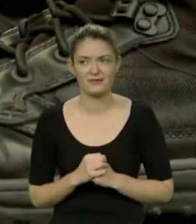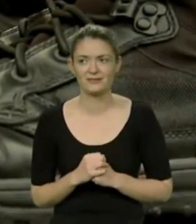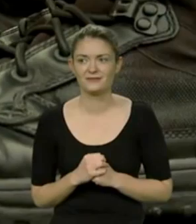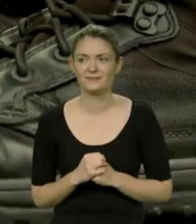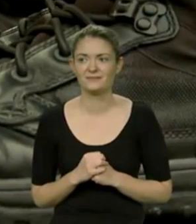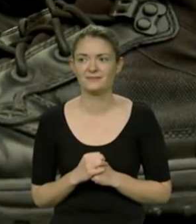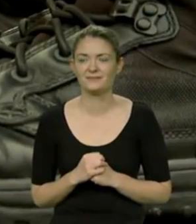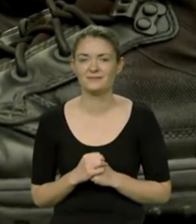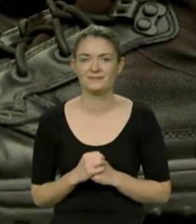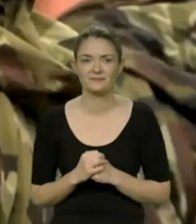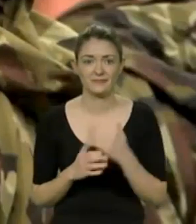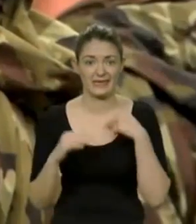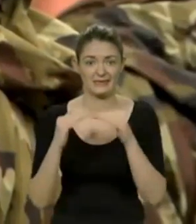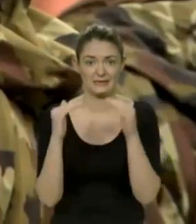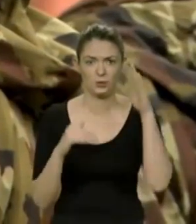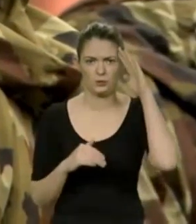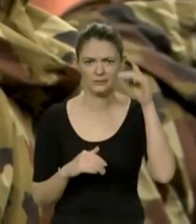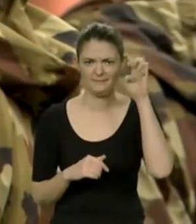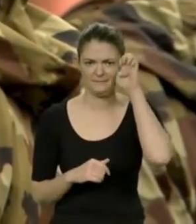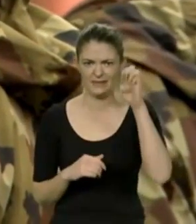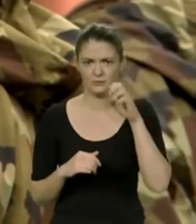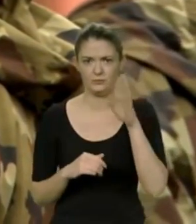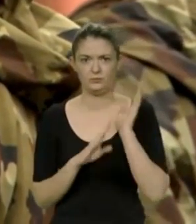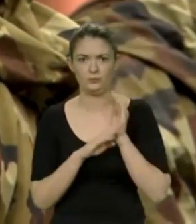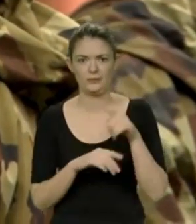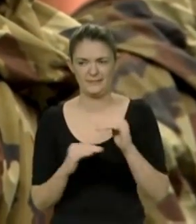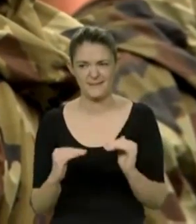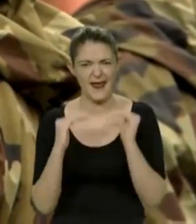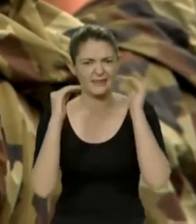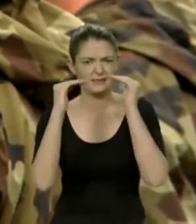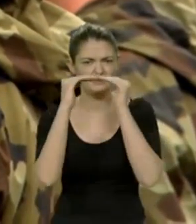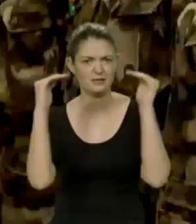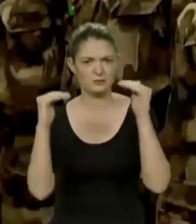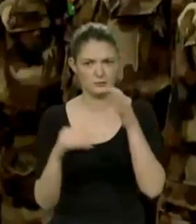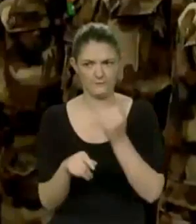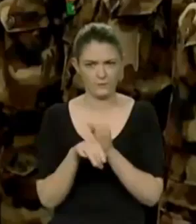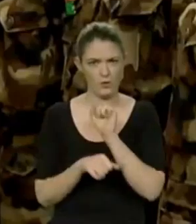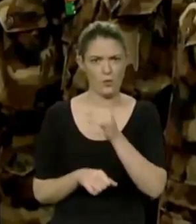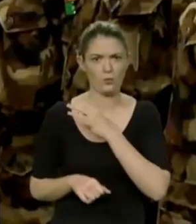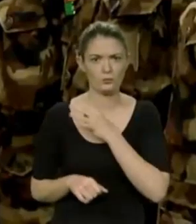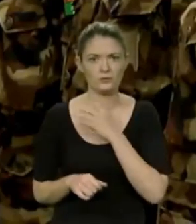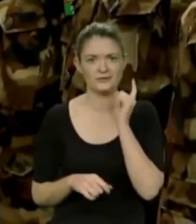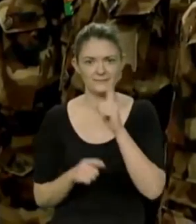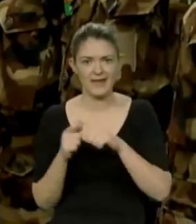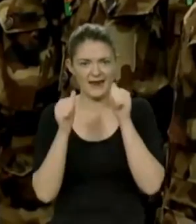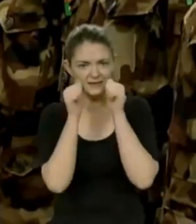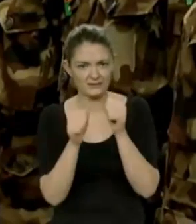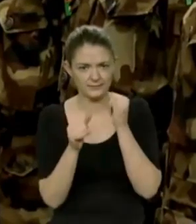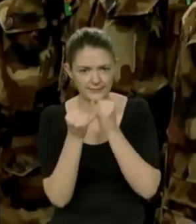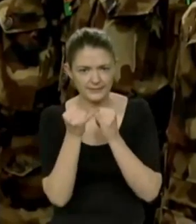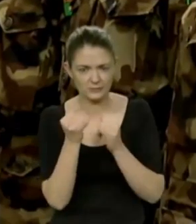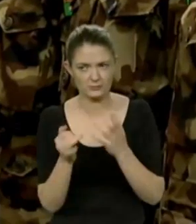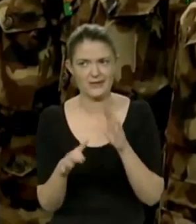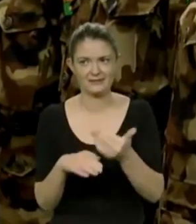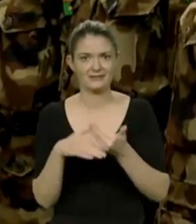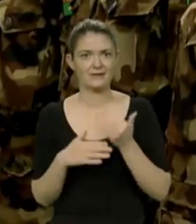At this stage, the lieutenant expects the recruits to meet the highest of standards. It's for their own good. Discipline and attention to detail can